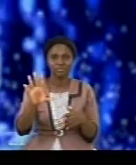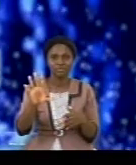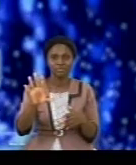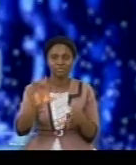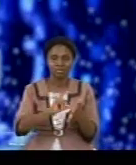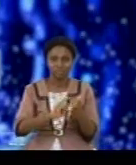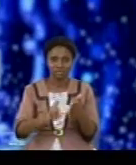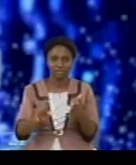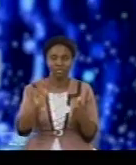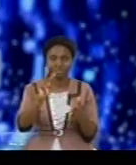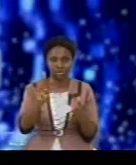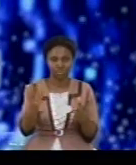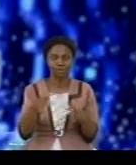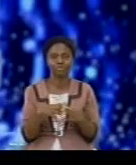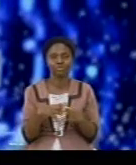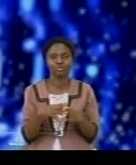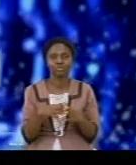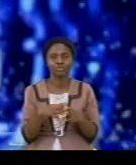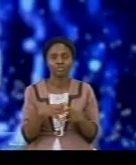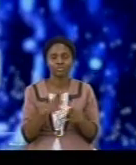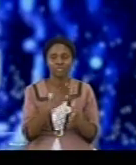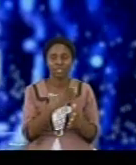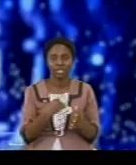verse 22 and verse